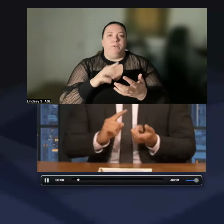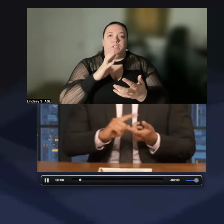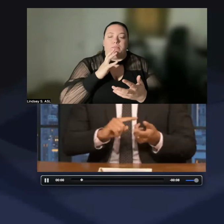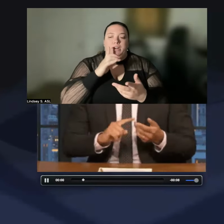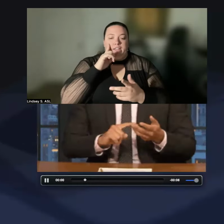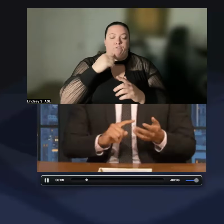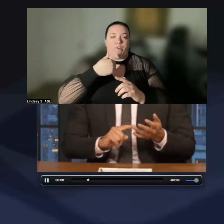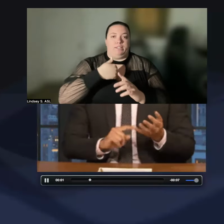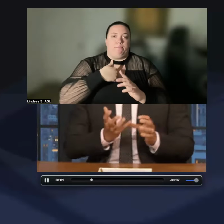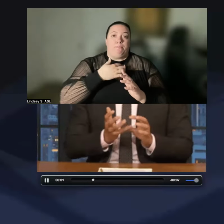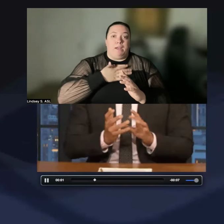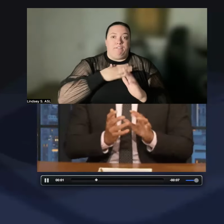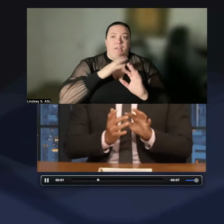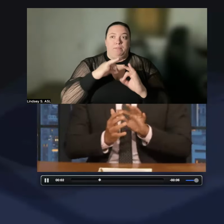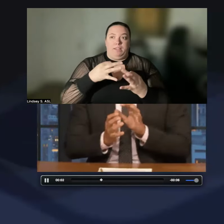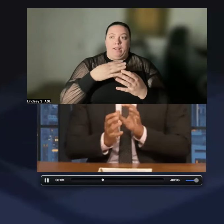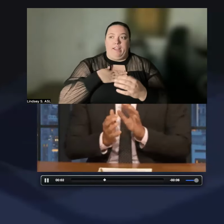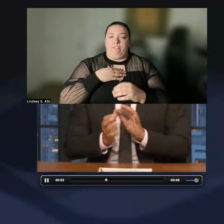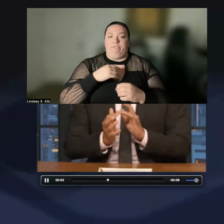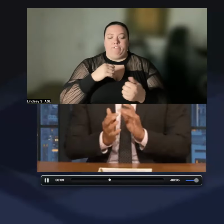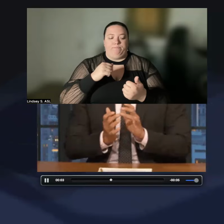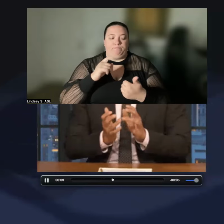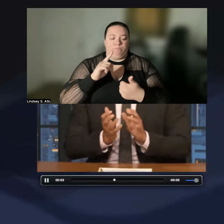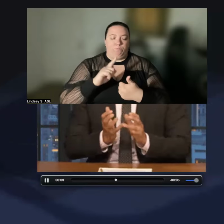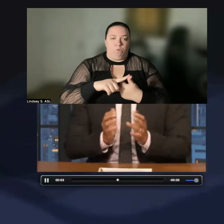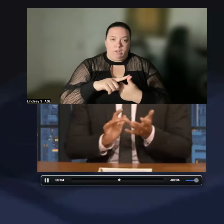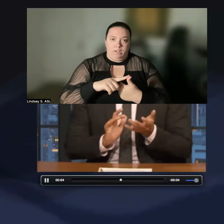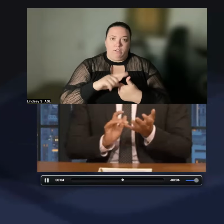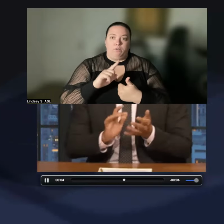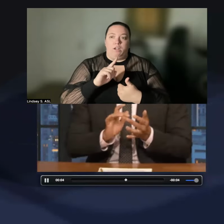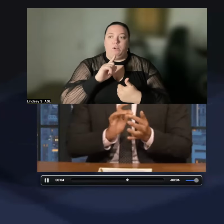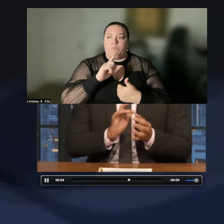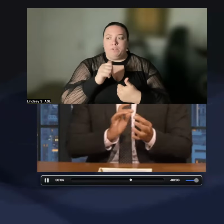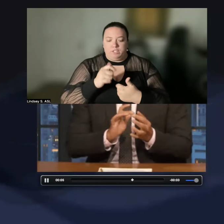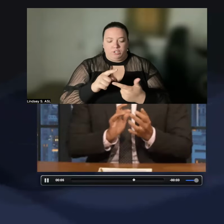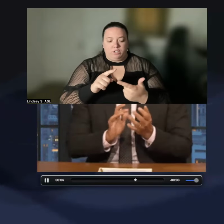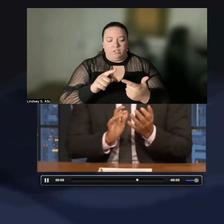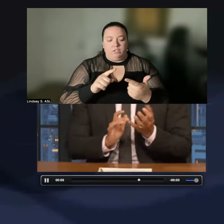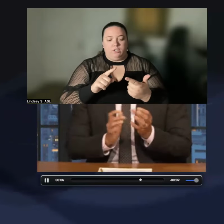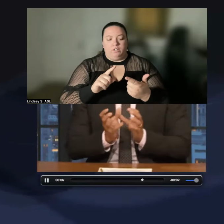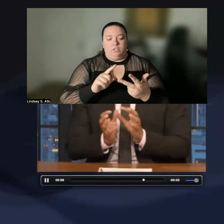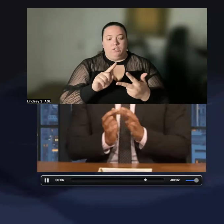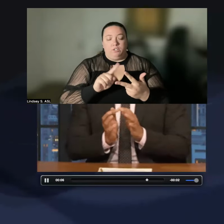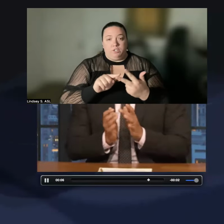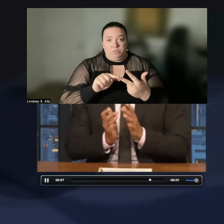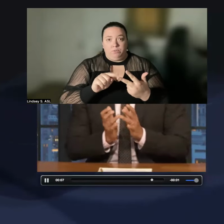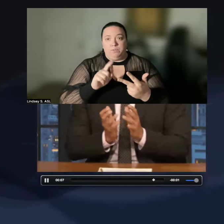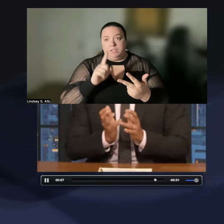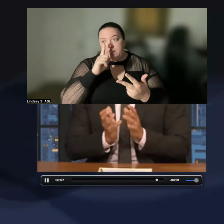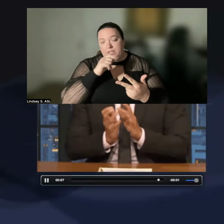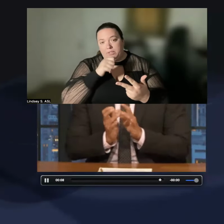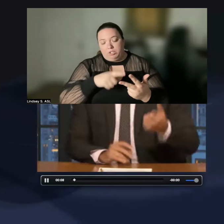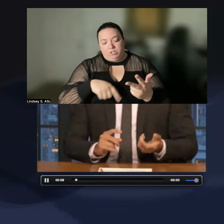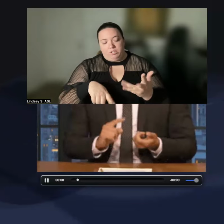But when you talk about, like, for example, my family, I have one real sister,